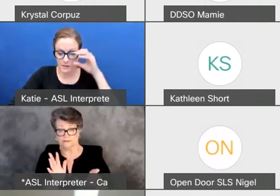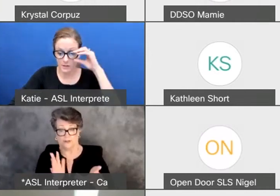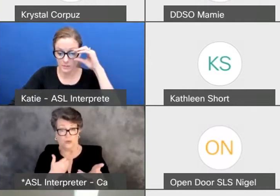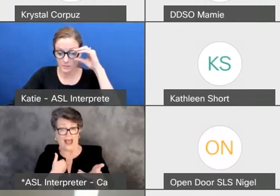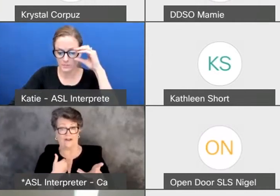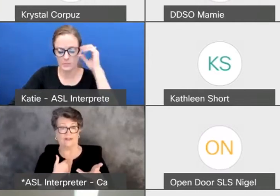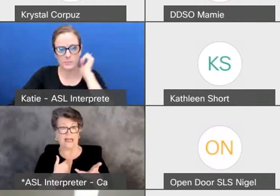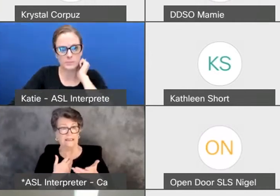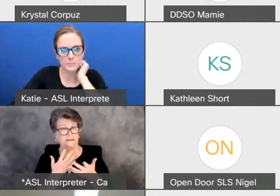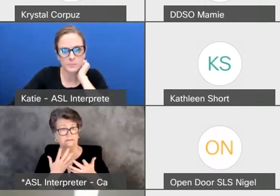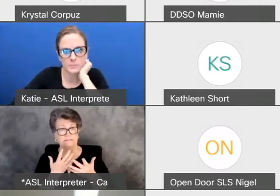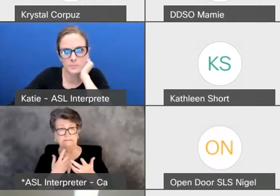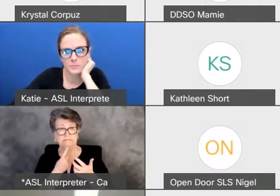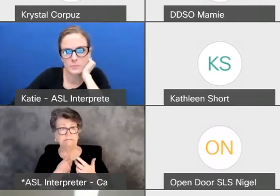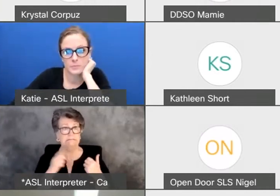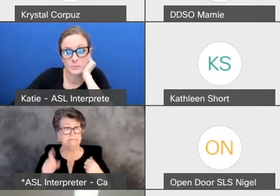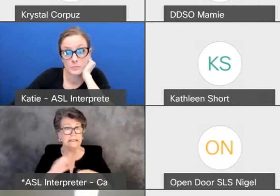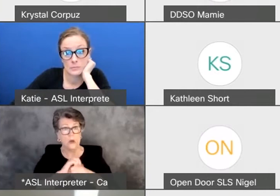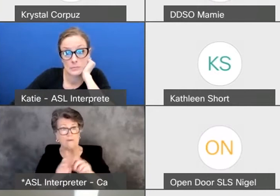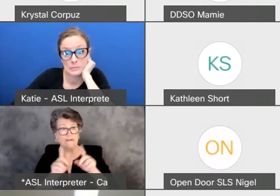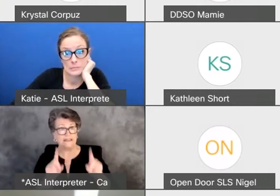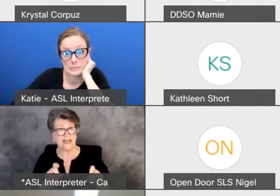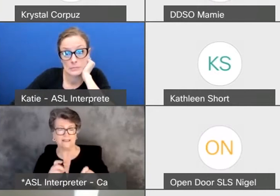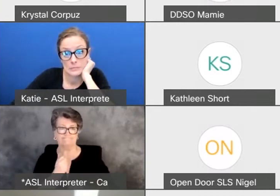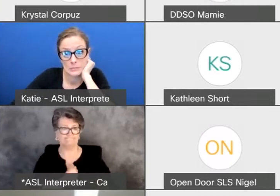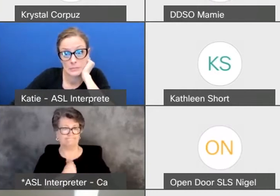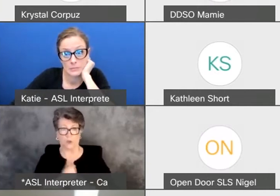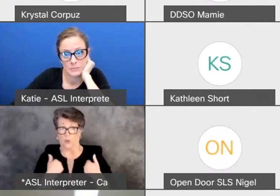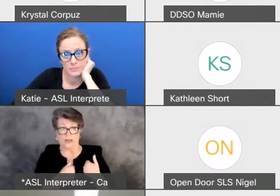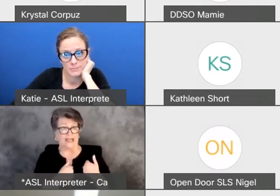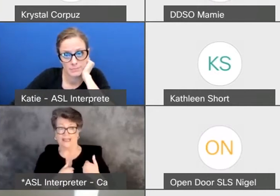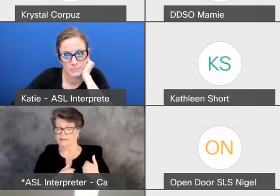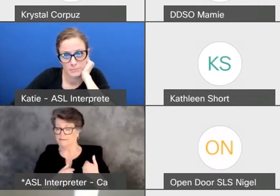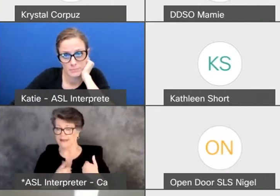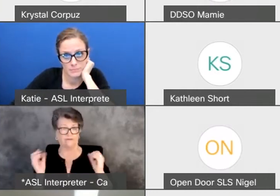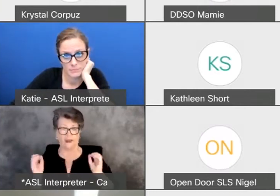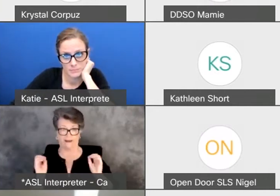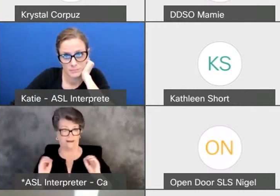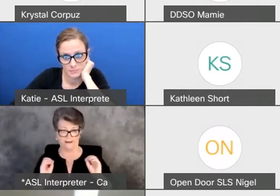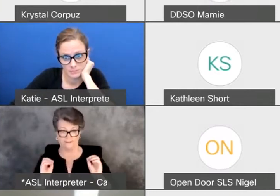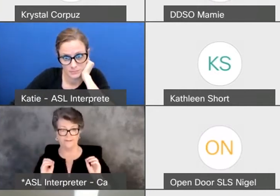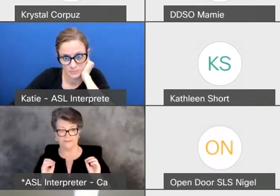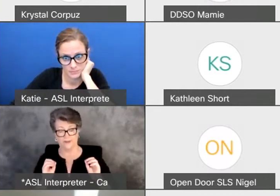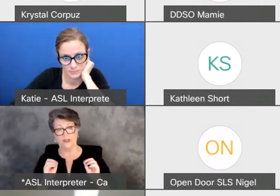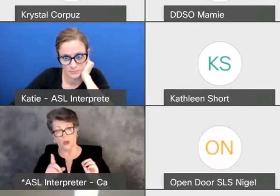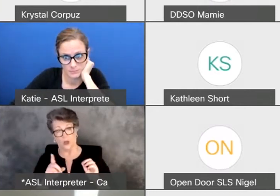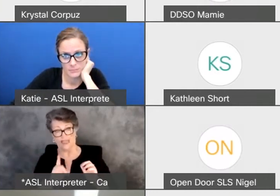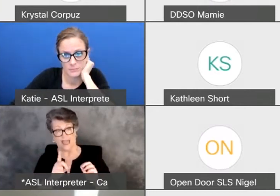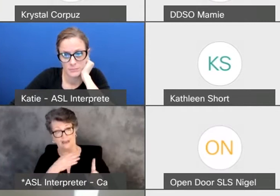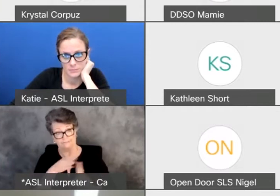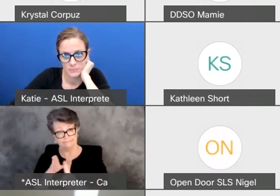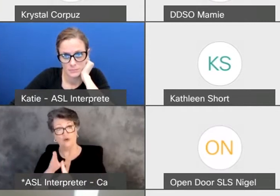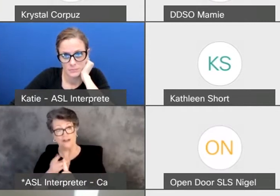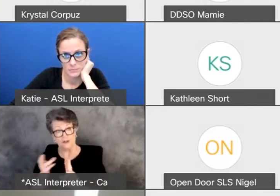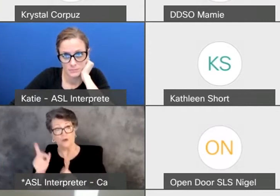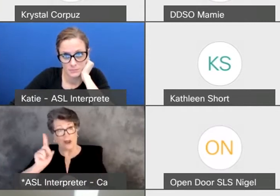a desperate need of COVID tests or whatever else, I do apologize. We do not have some on hand. We certainly can direct you to resources